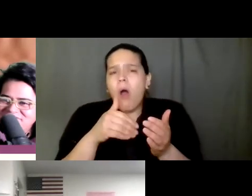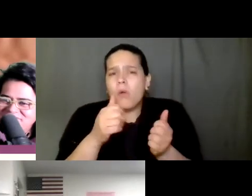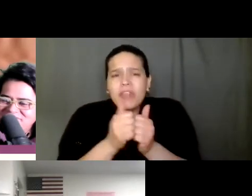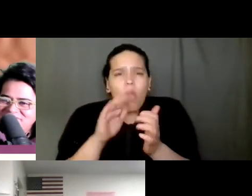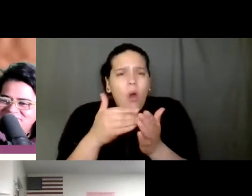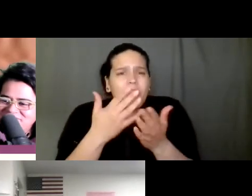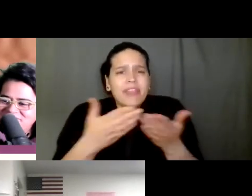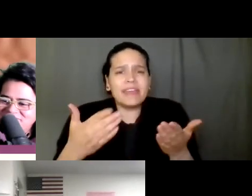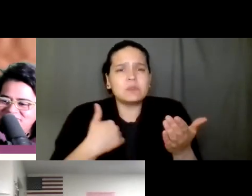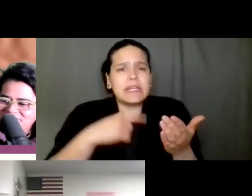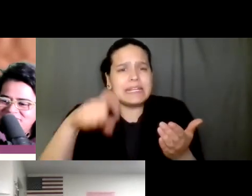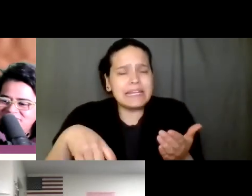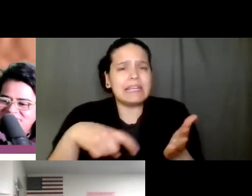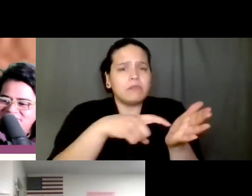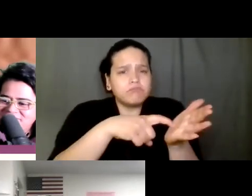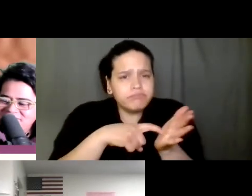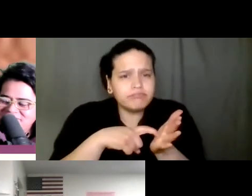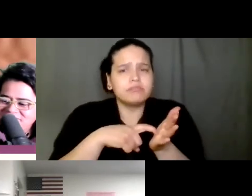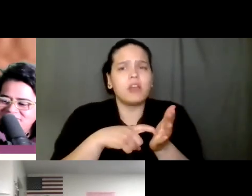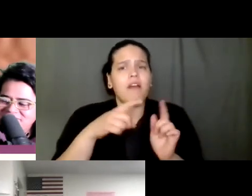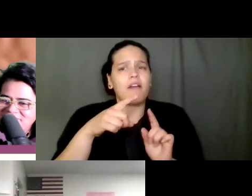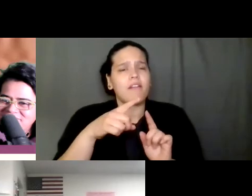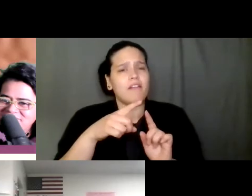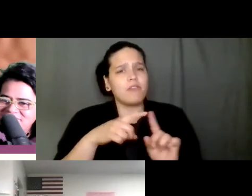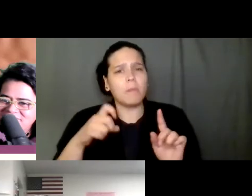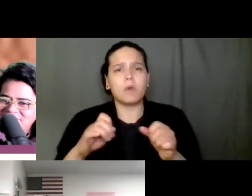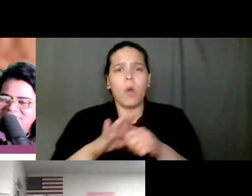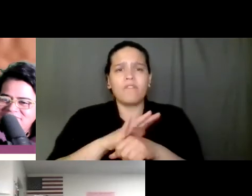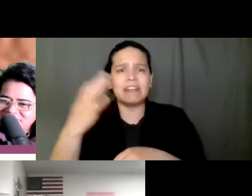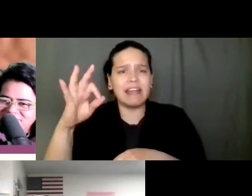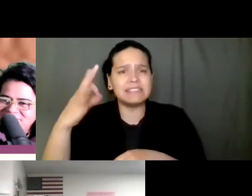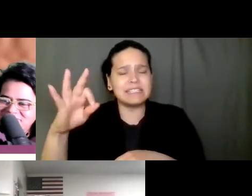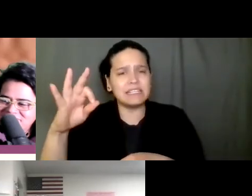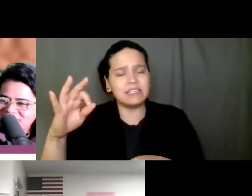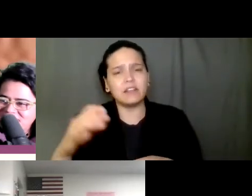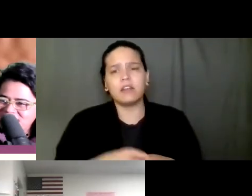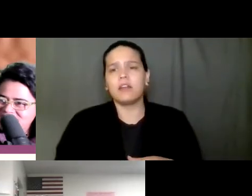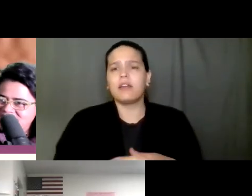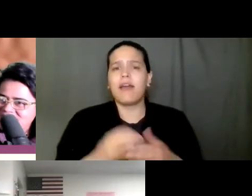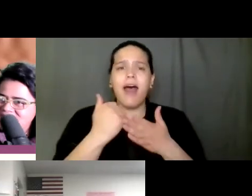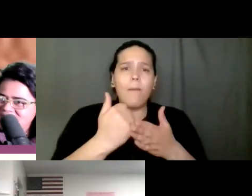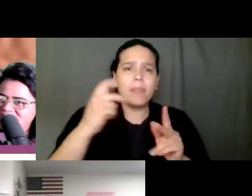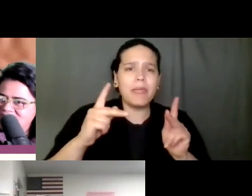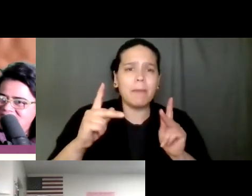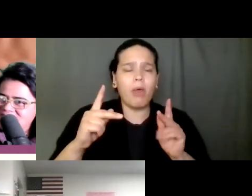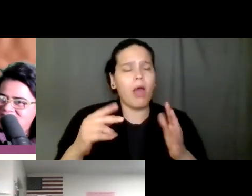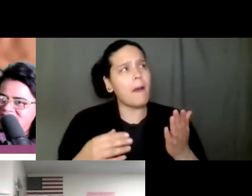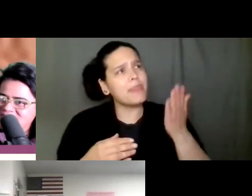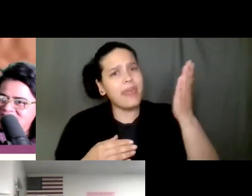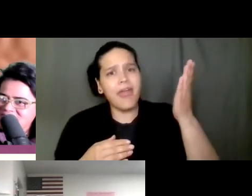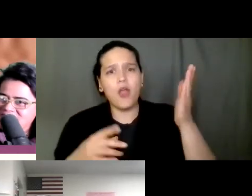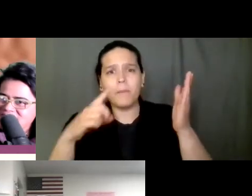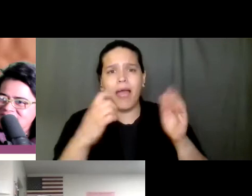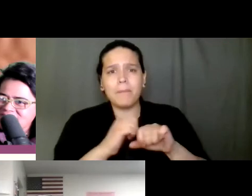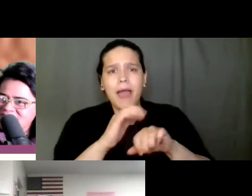needed to prevent COVID-19 and food to help the people up there. You're